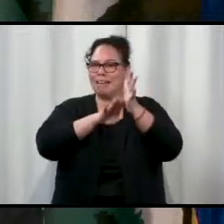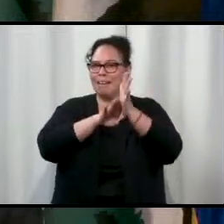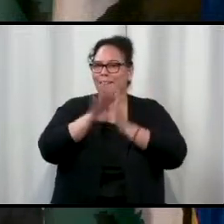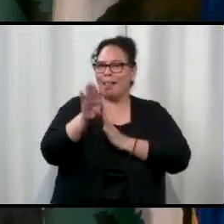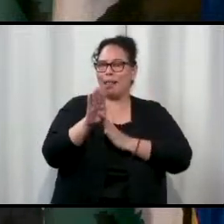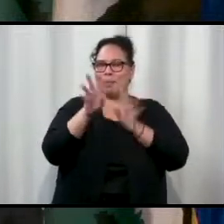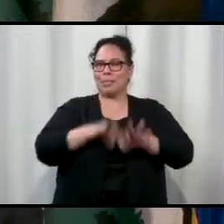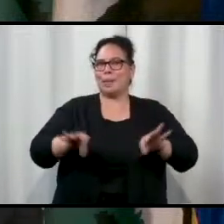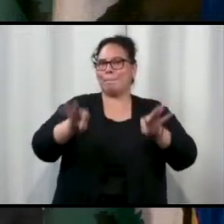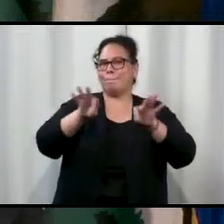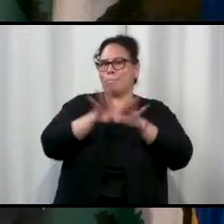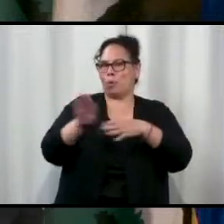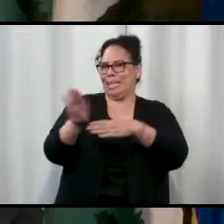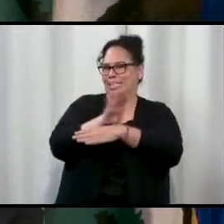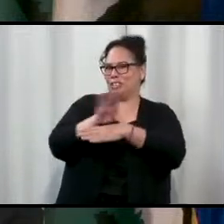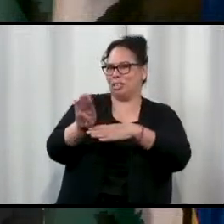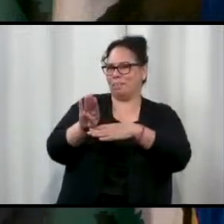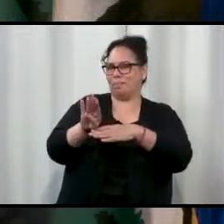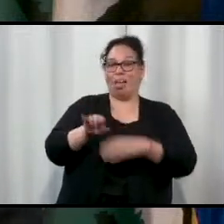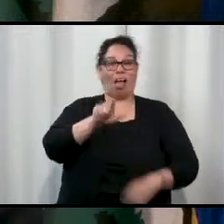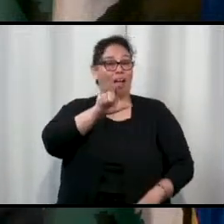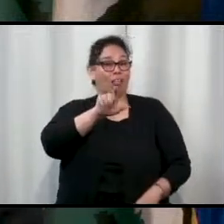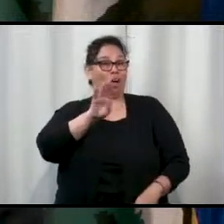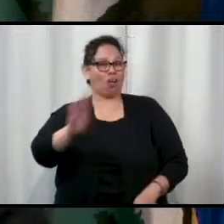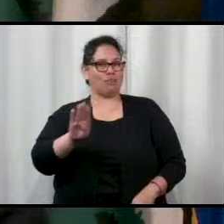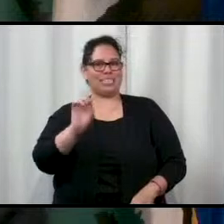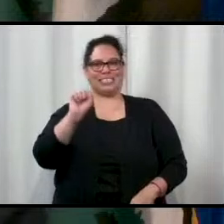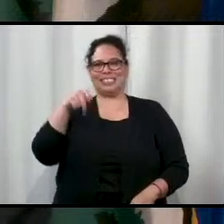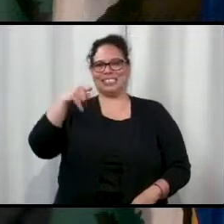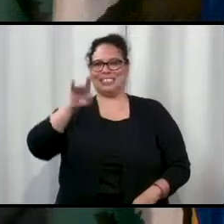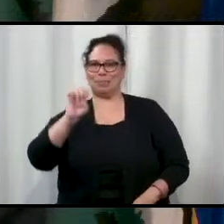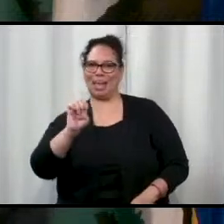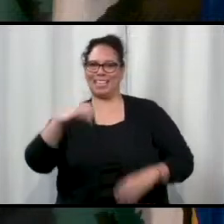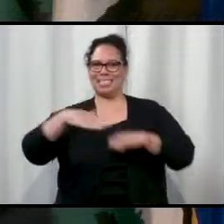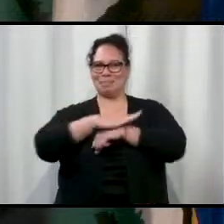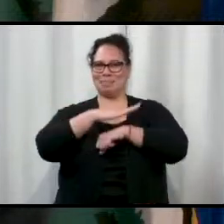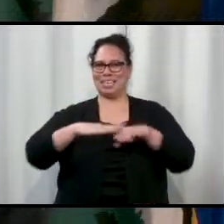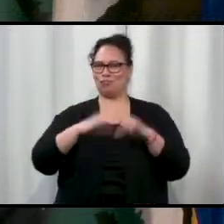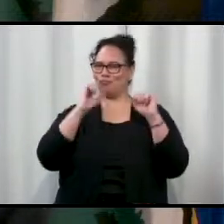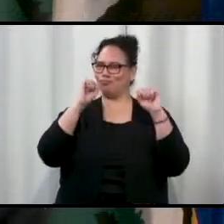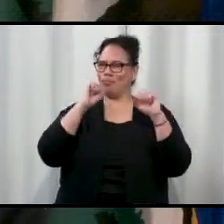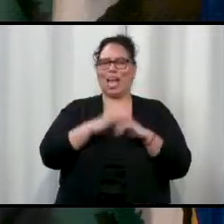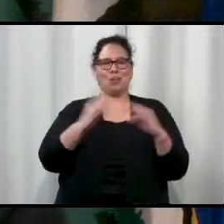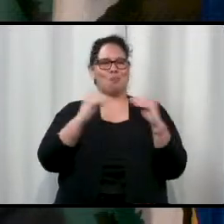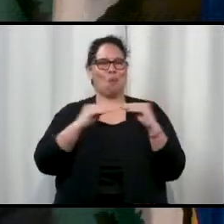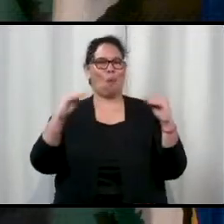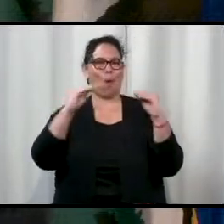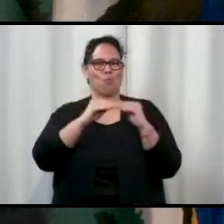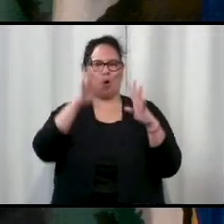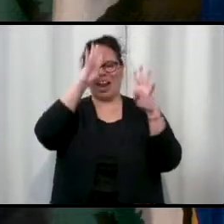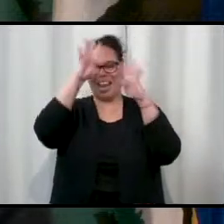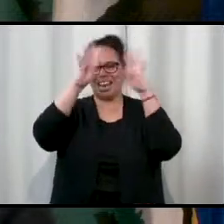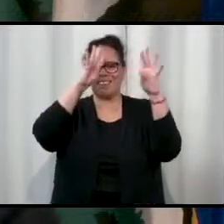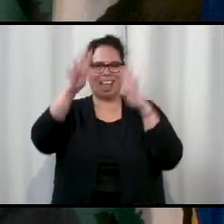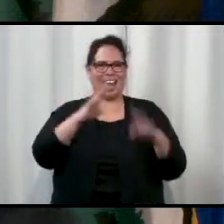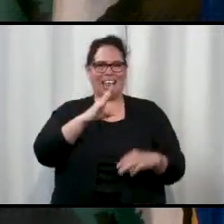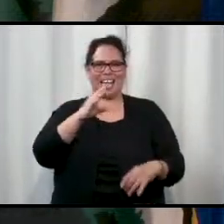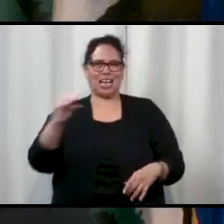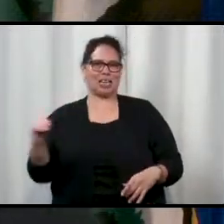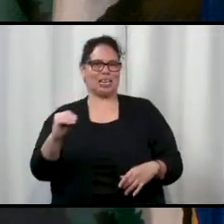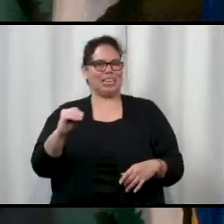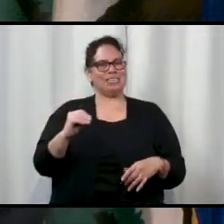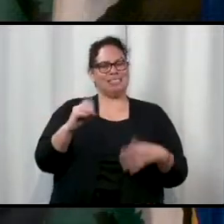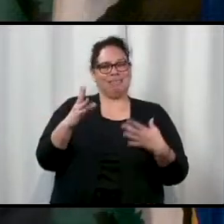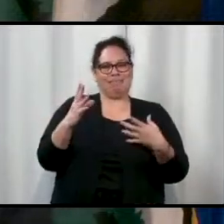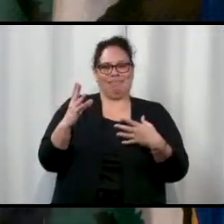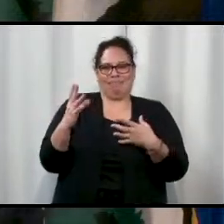this important industry. Long Beach has become Space Beach as more and more innovative companies in the ever-expanding space